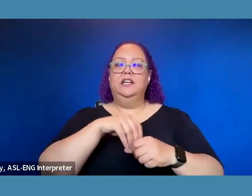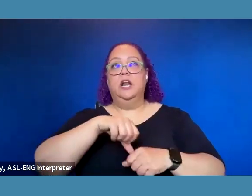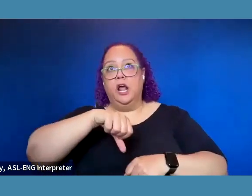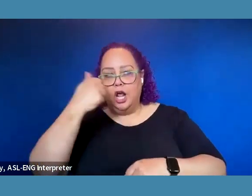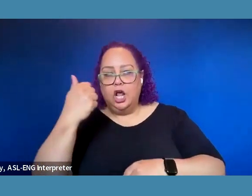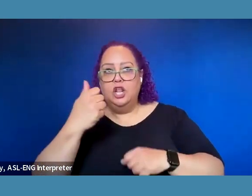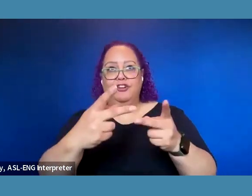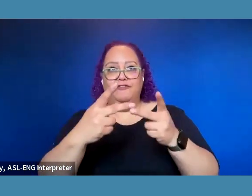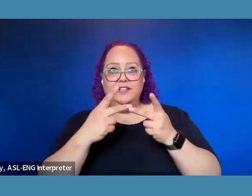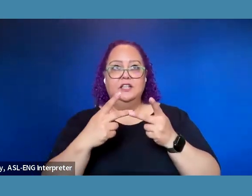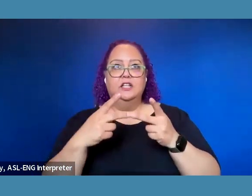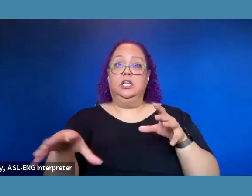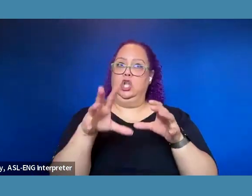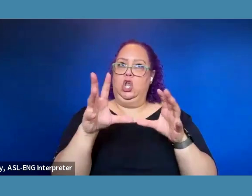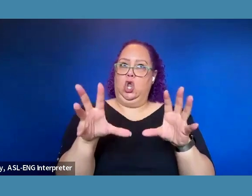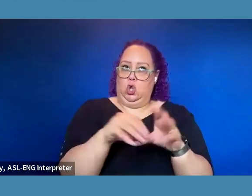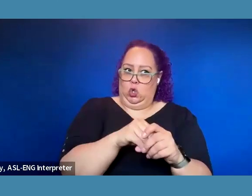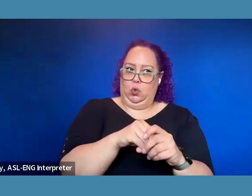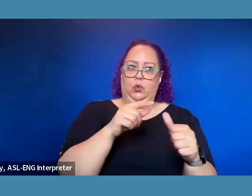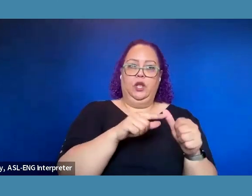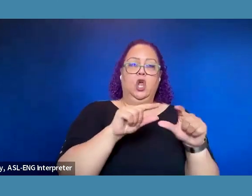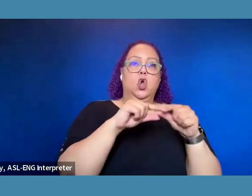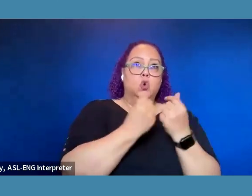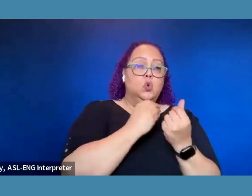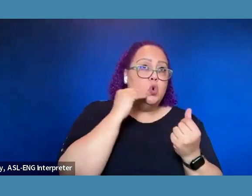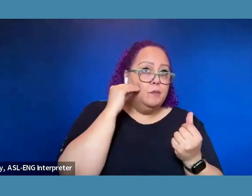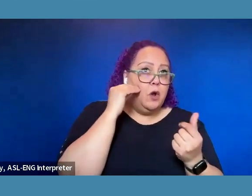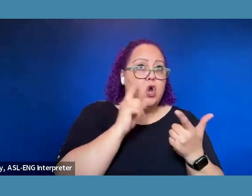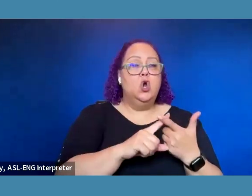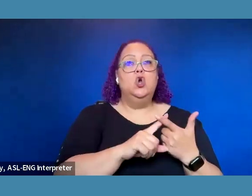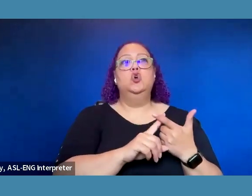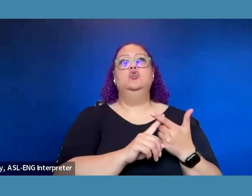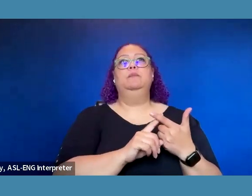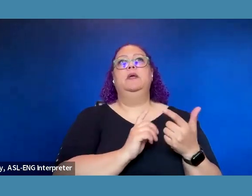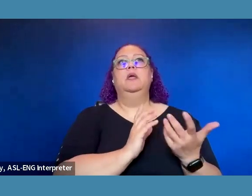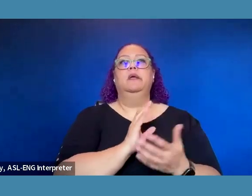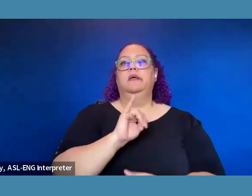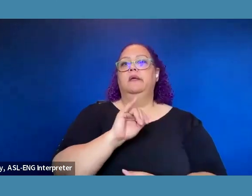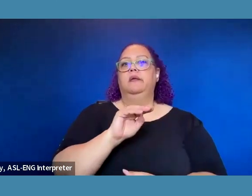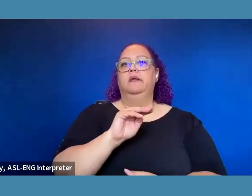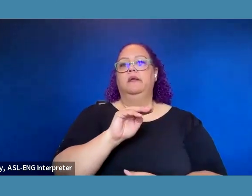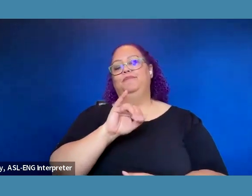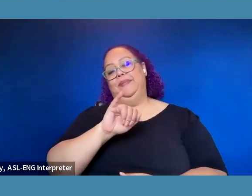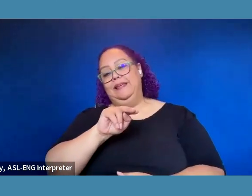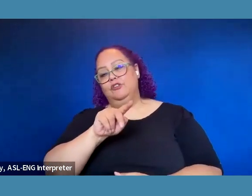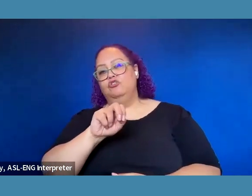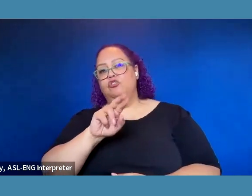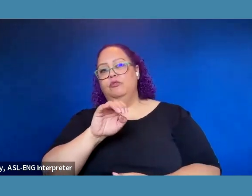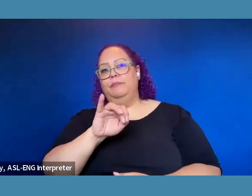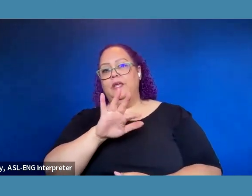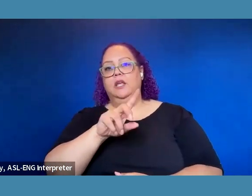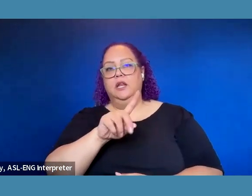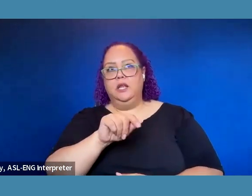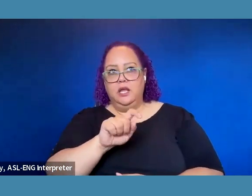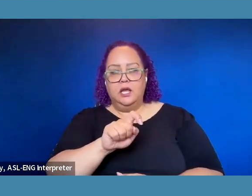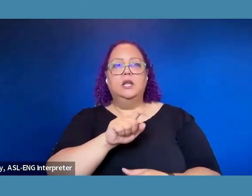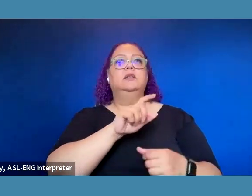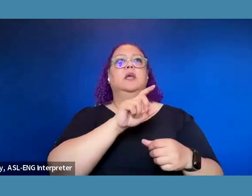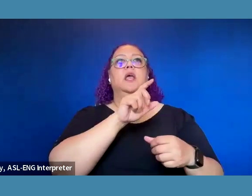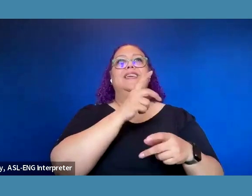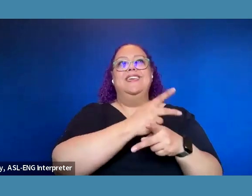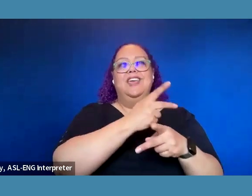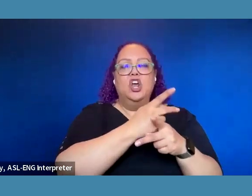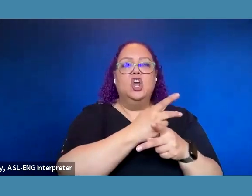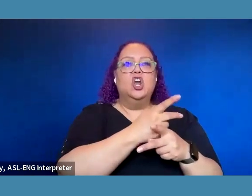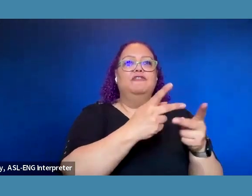including groups homes, intermediate care facilities, treatment facilities, and jails. So if your right to vote